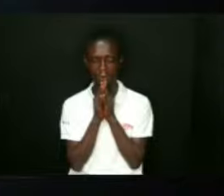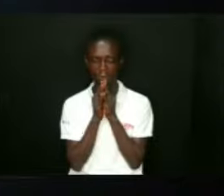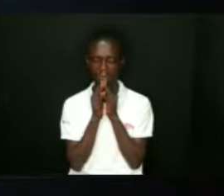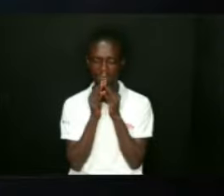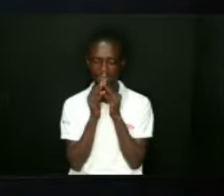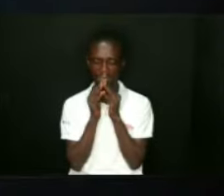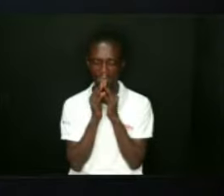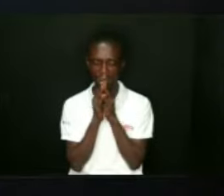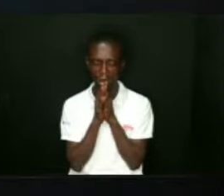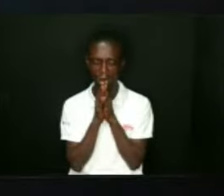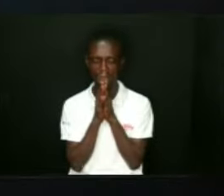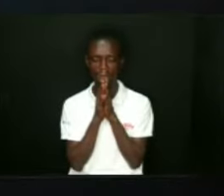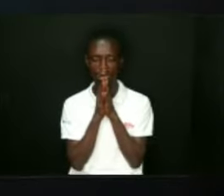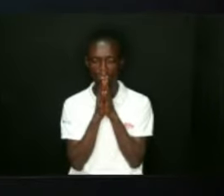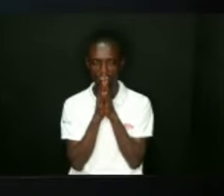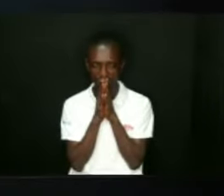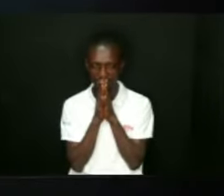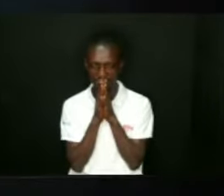Jesus.